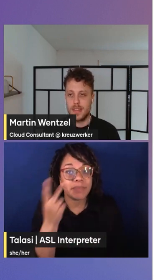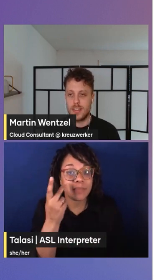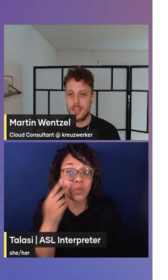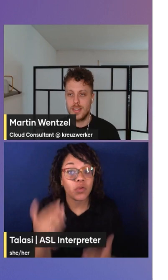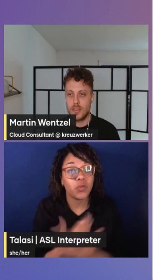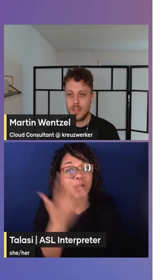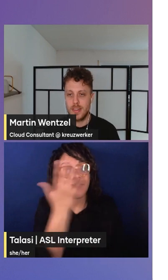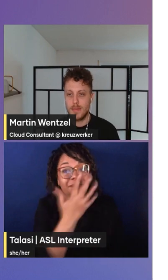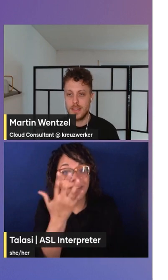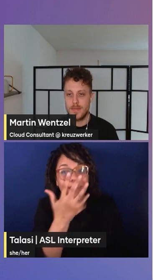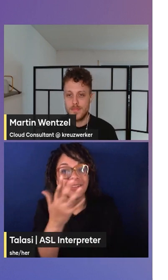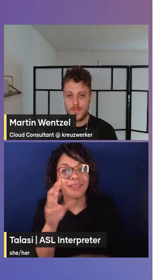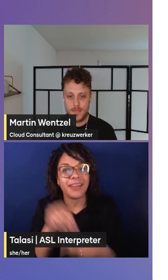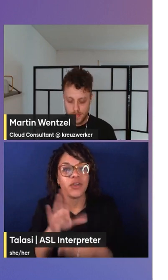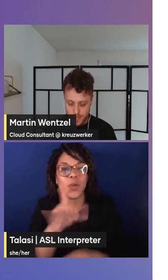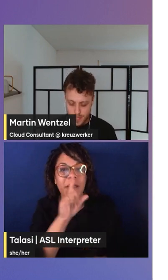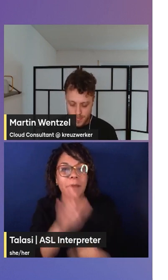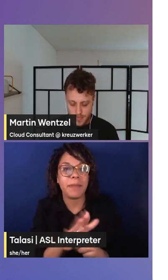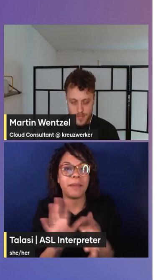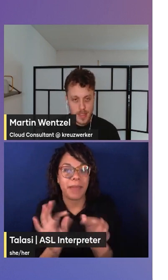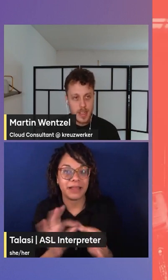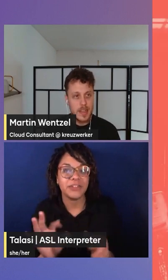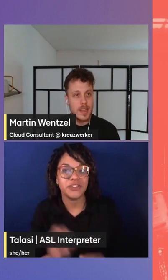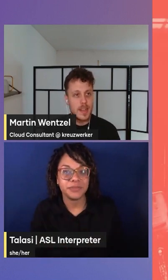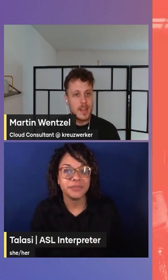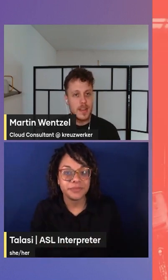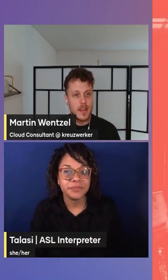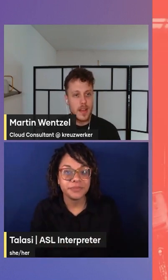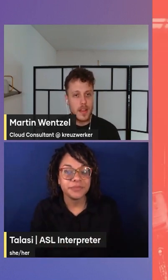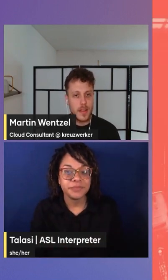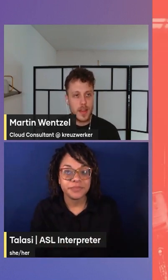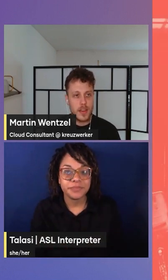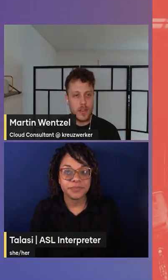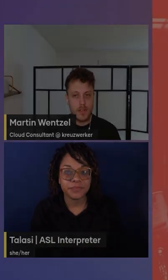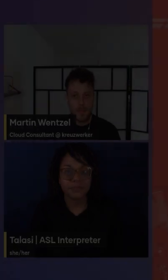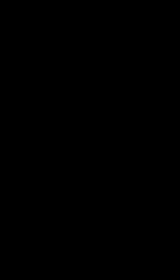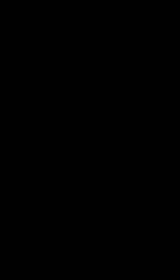in the commit messages and commit names. Thank you.